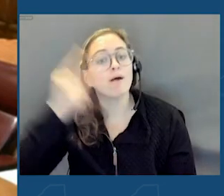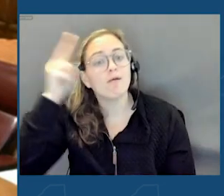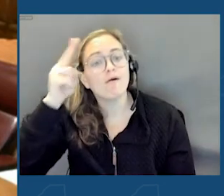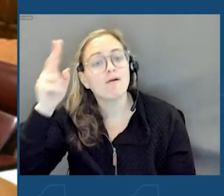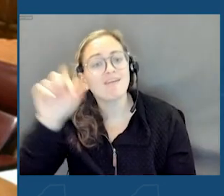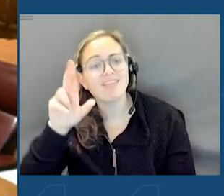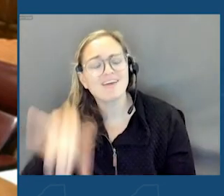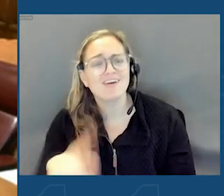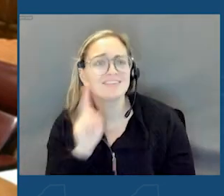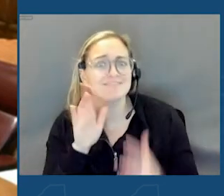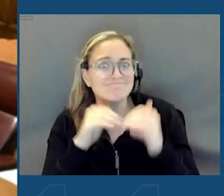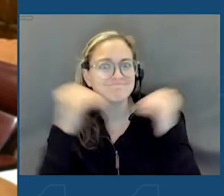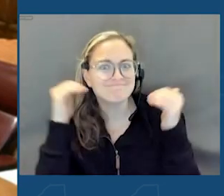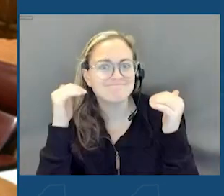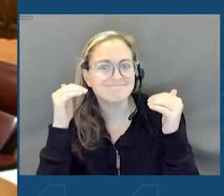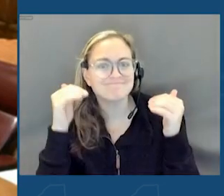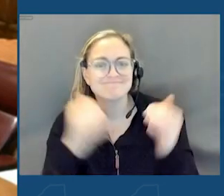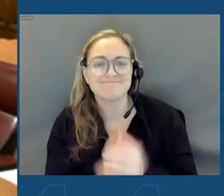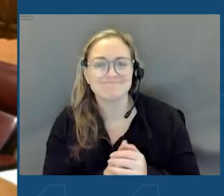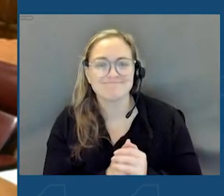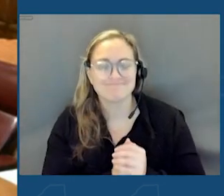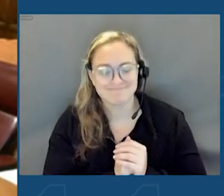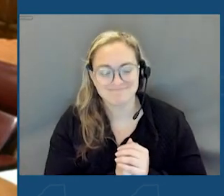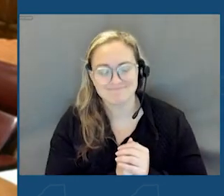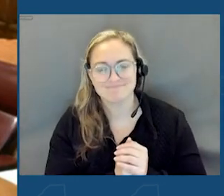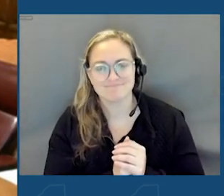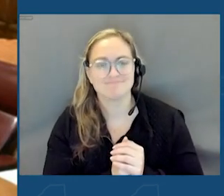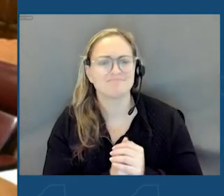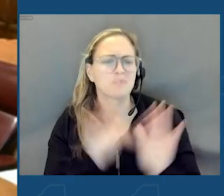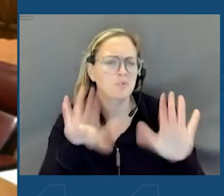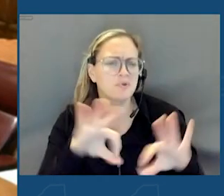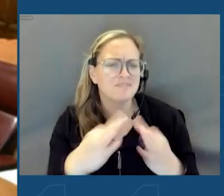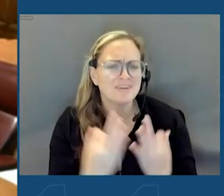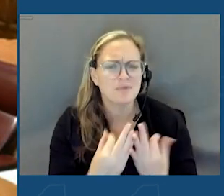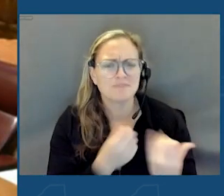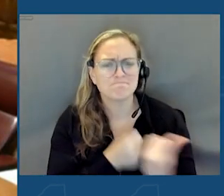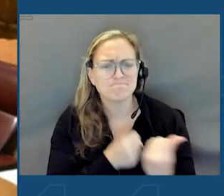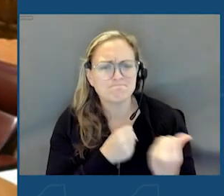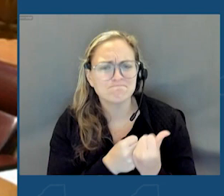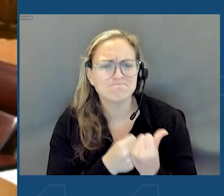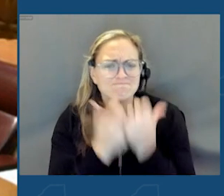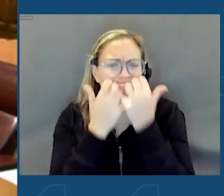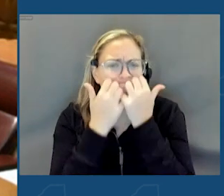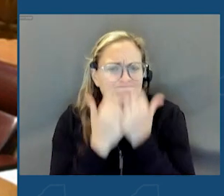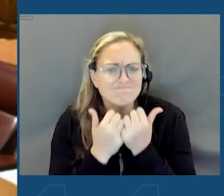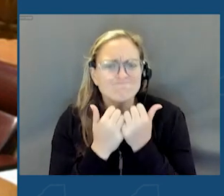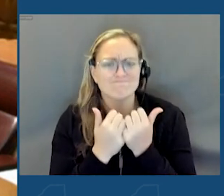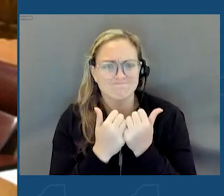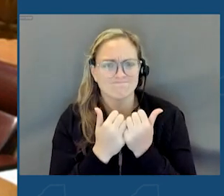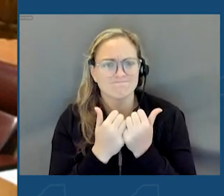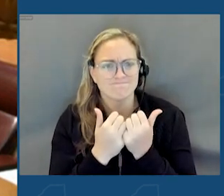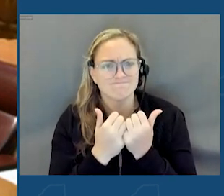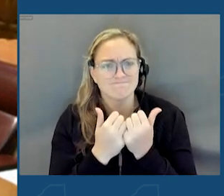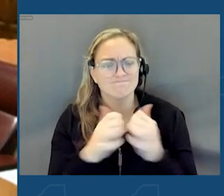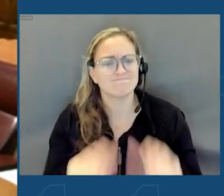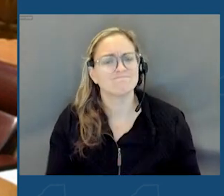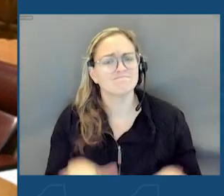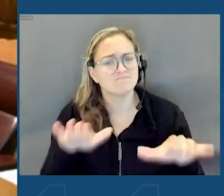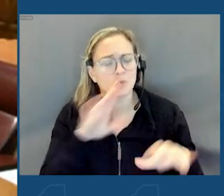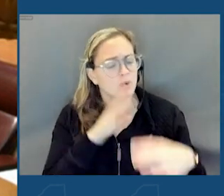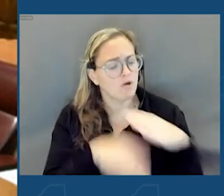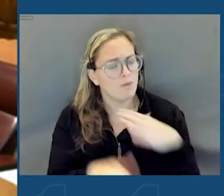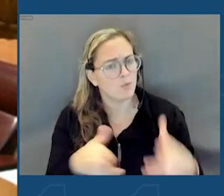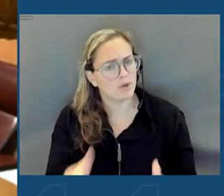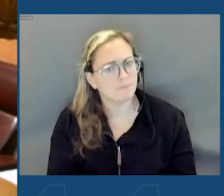everybody. To your wonderful family that supports you and cherishes you. And you grew up in a humble way.